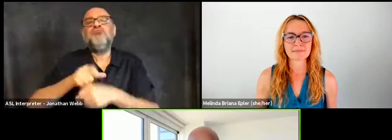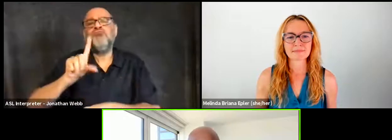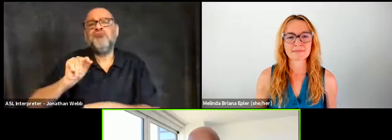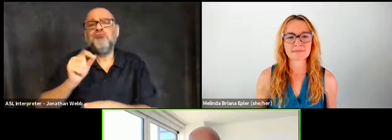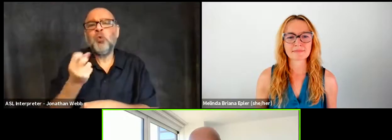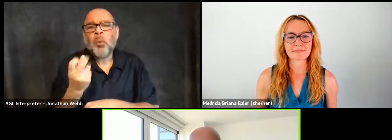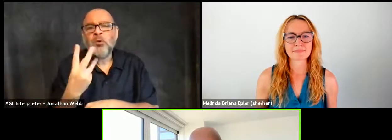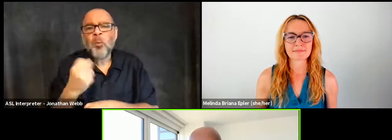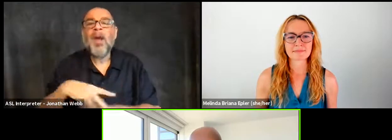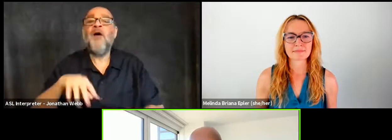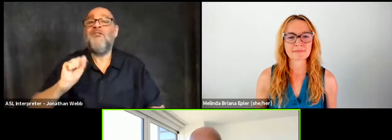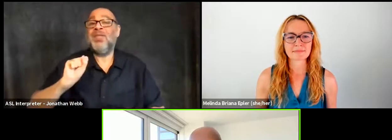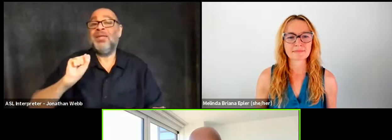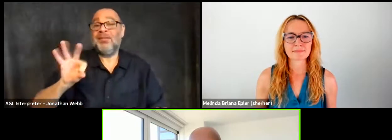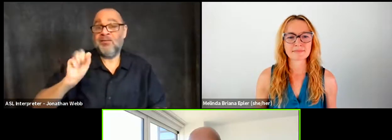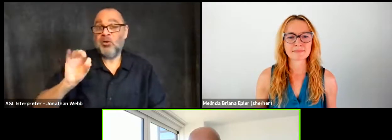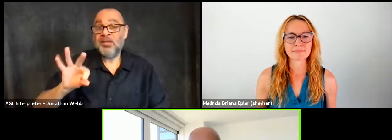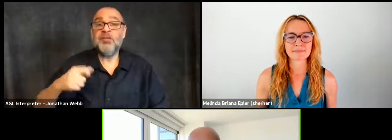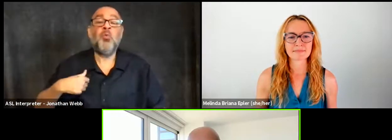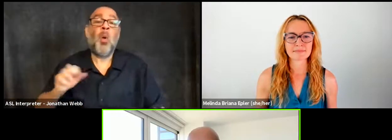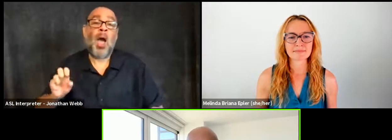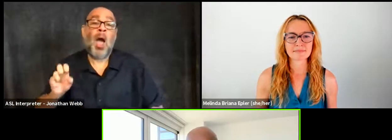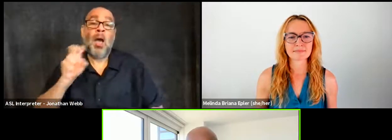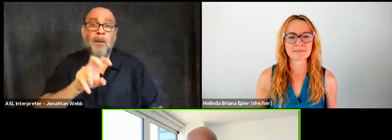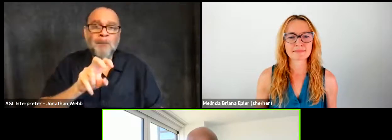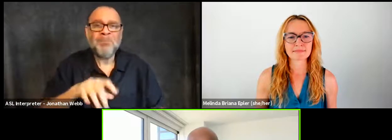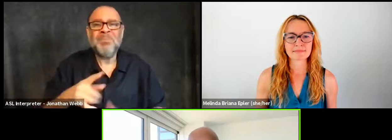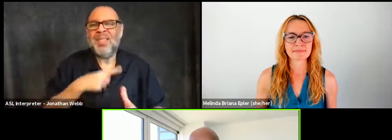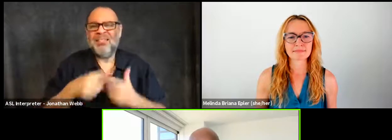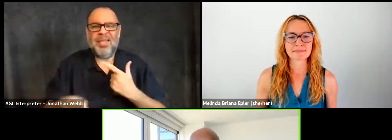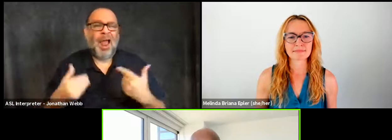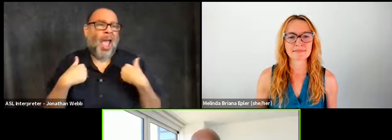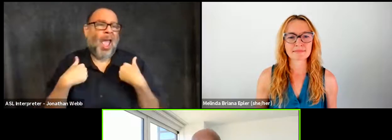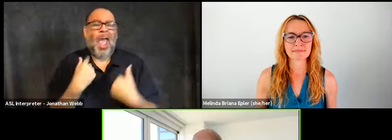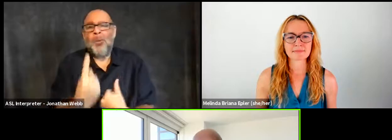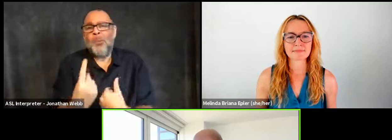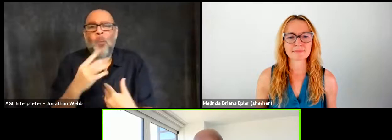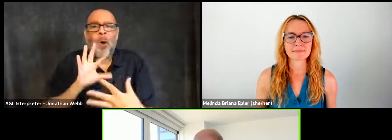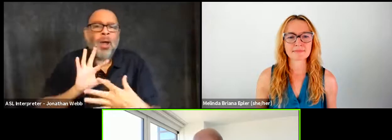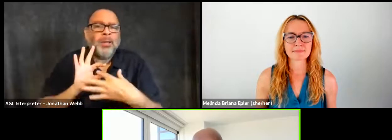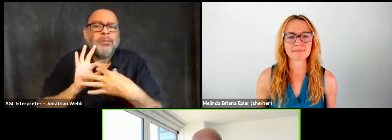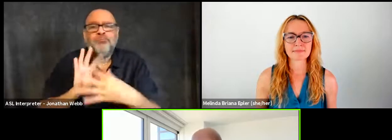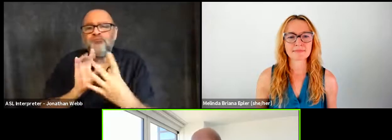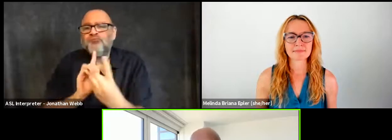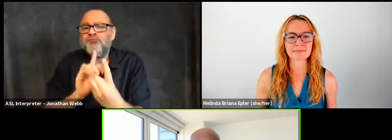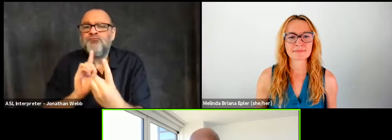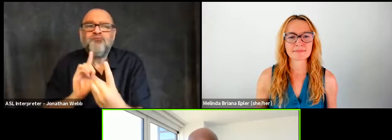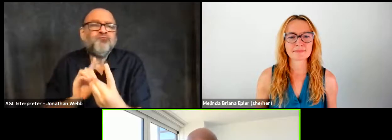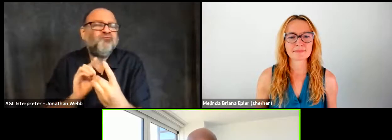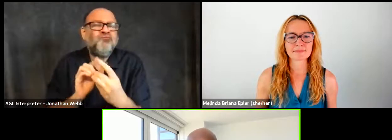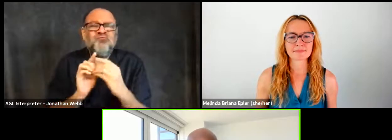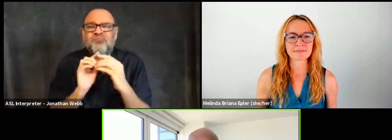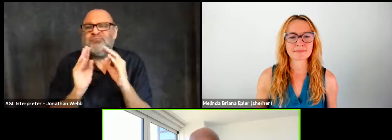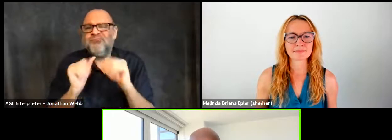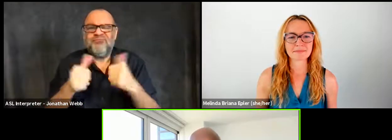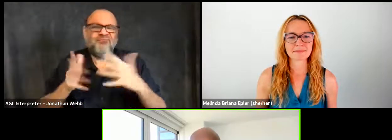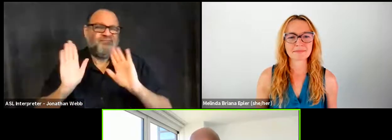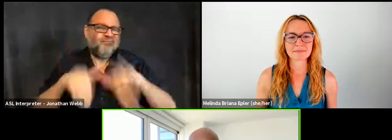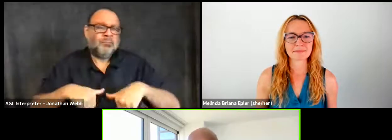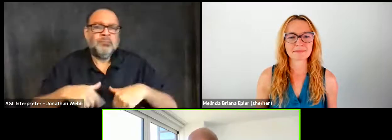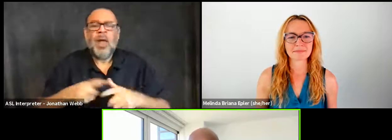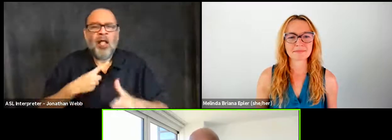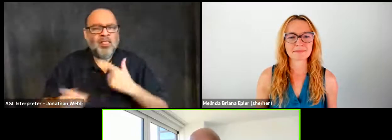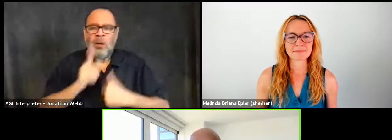relationship, one time, after that, and I was pretty much not dating anyone for about a whole year. I was working on my mental health